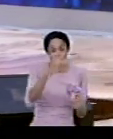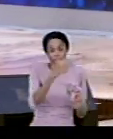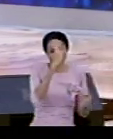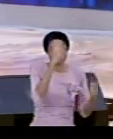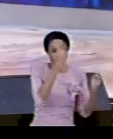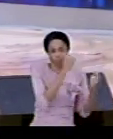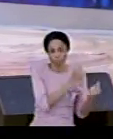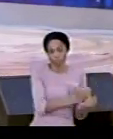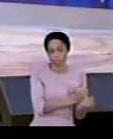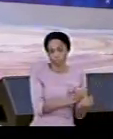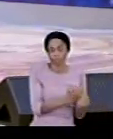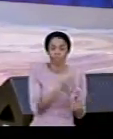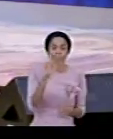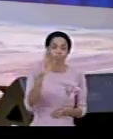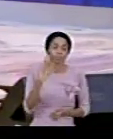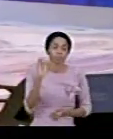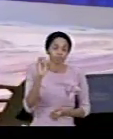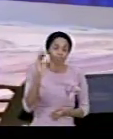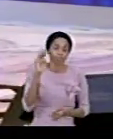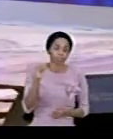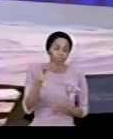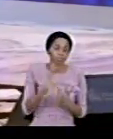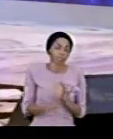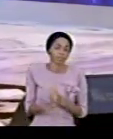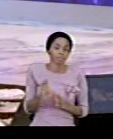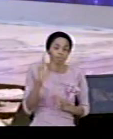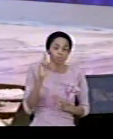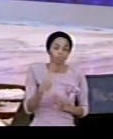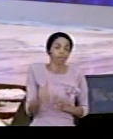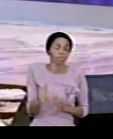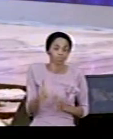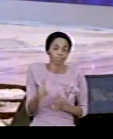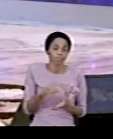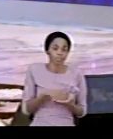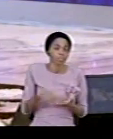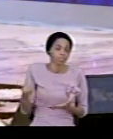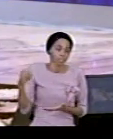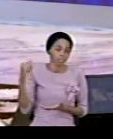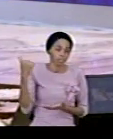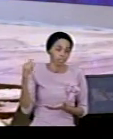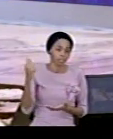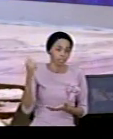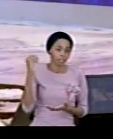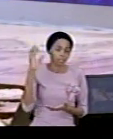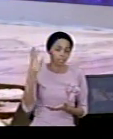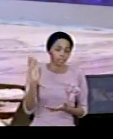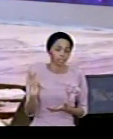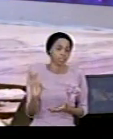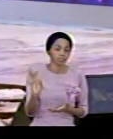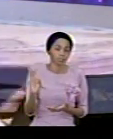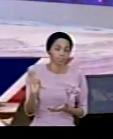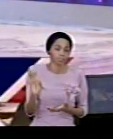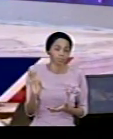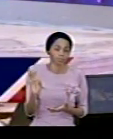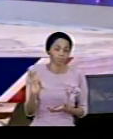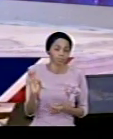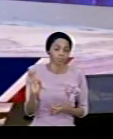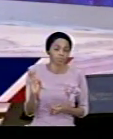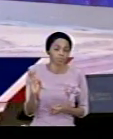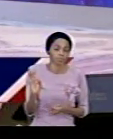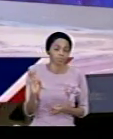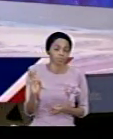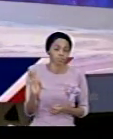Romans chapter 1. I'm reading from verse 16. Romans chapter 1 verse